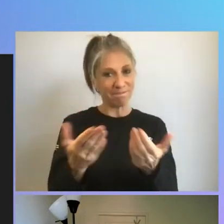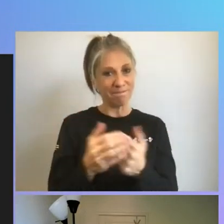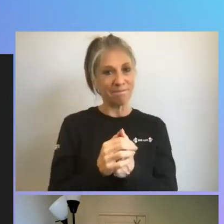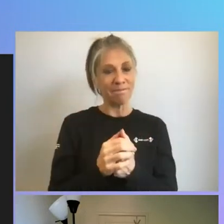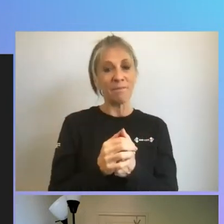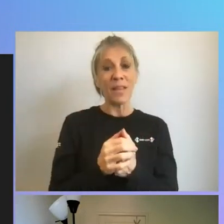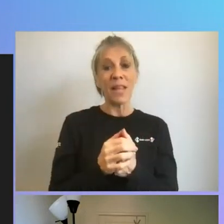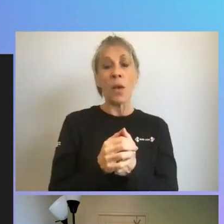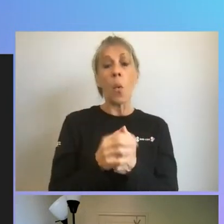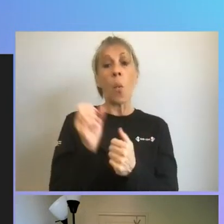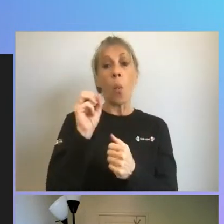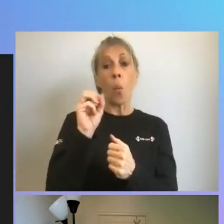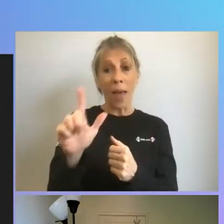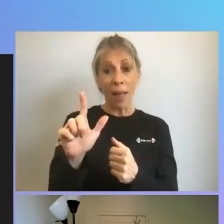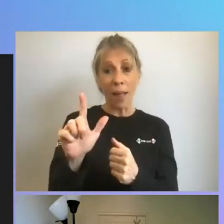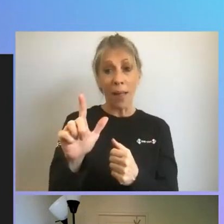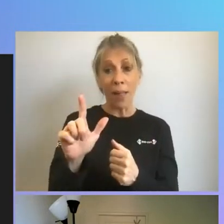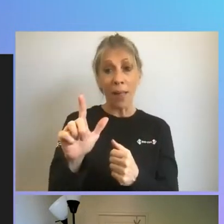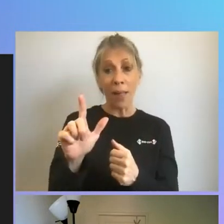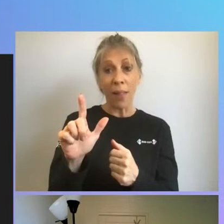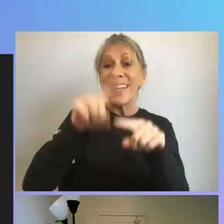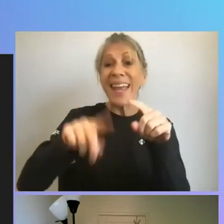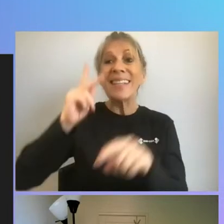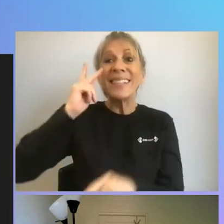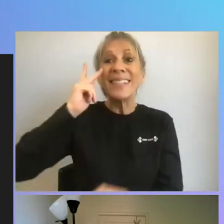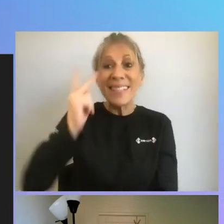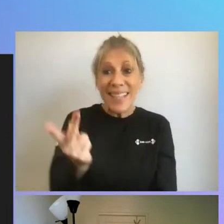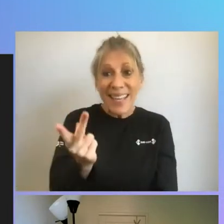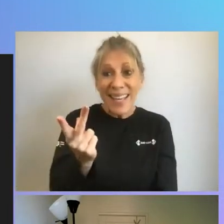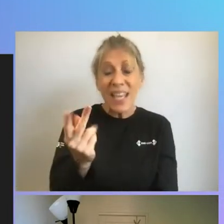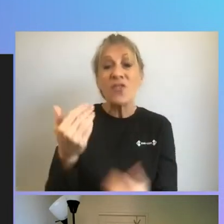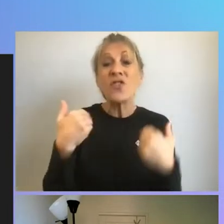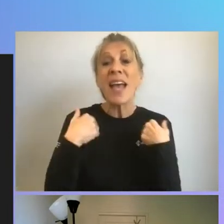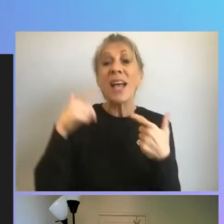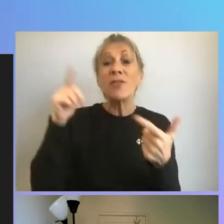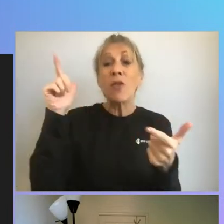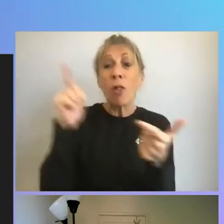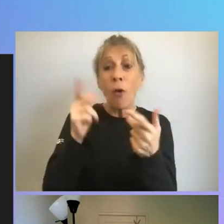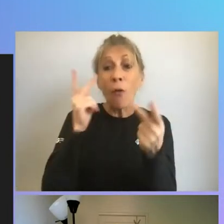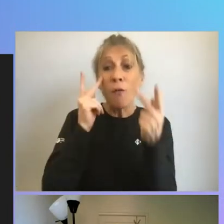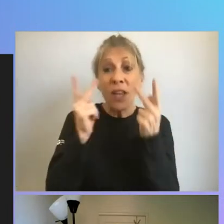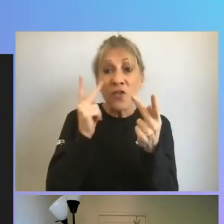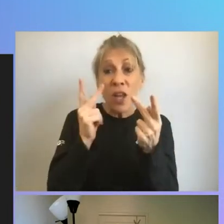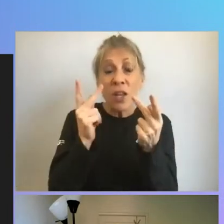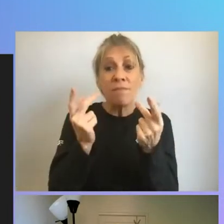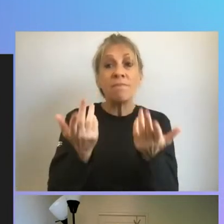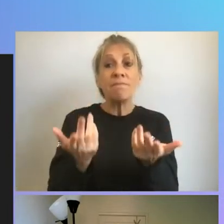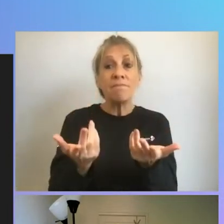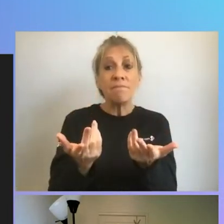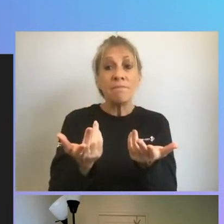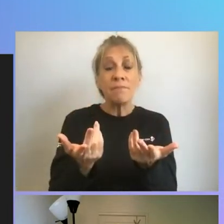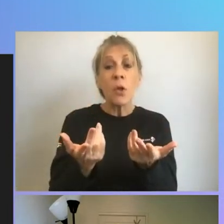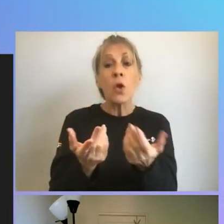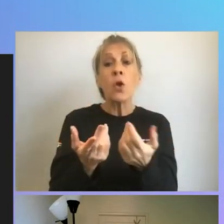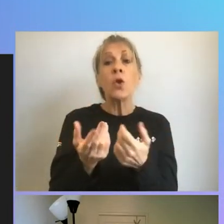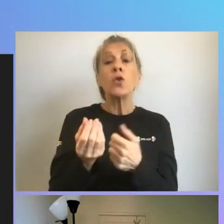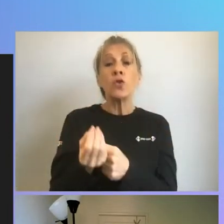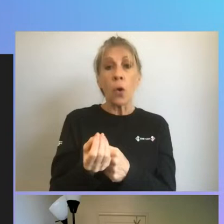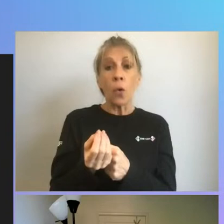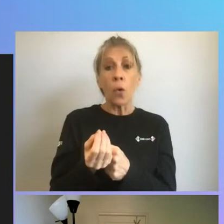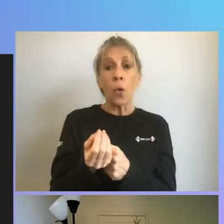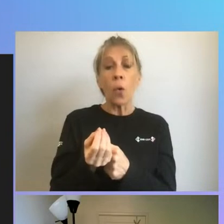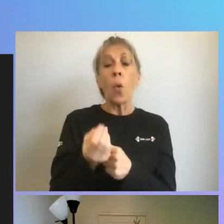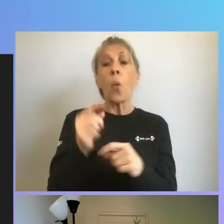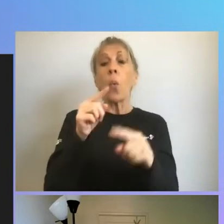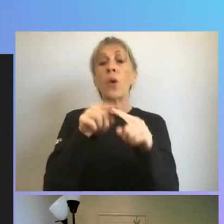Turns out, well, Susheta can't see images. She has low vision. So for her, when she is looking